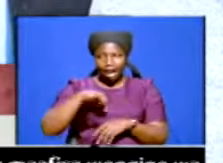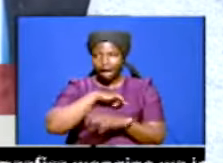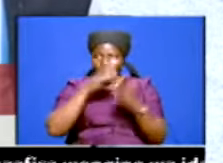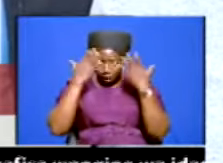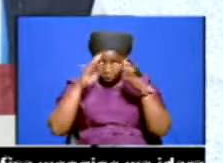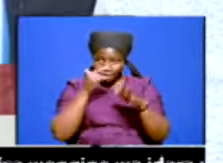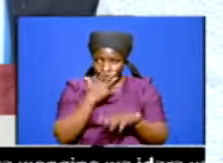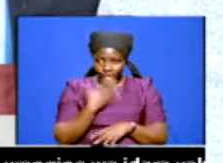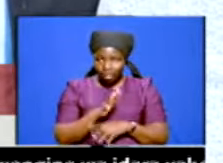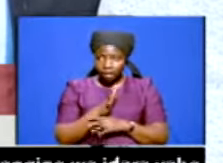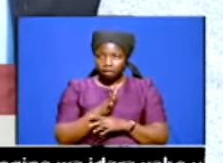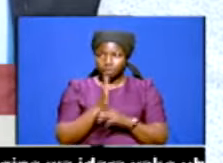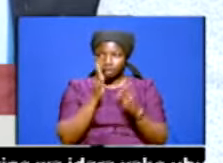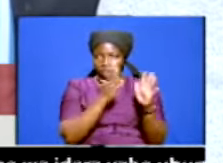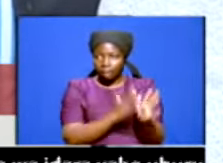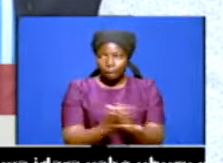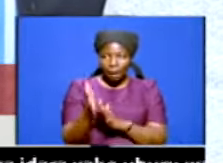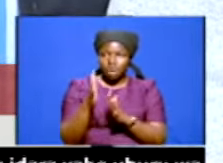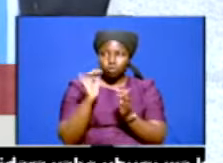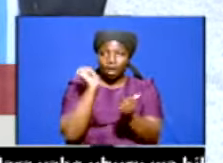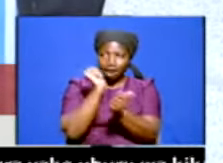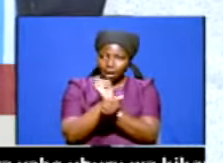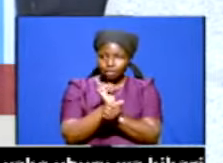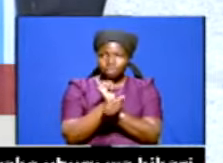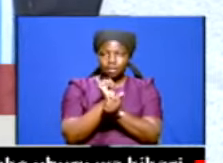arrest Honorable Moses Kuria on